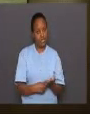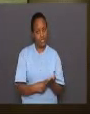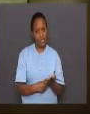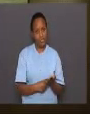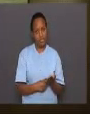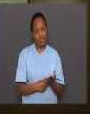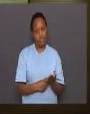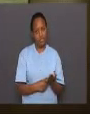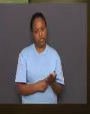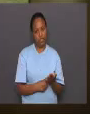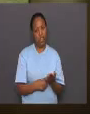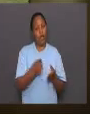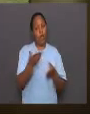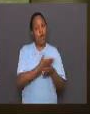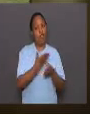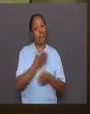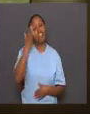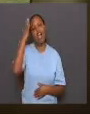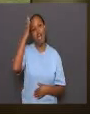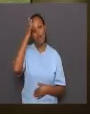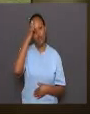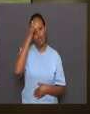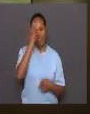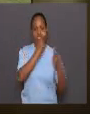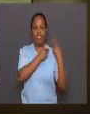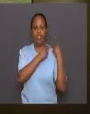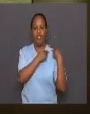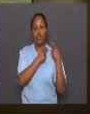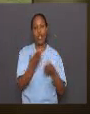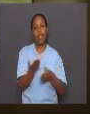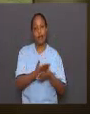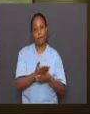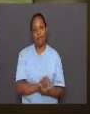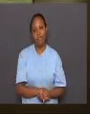Therefore, they know the boundaries of their authority.